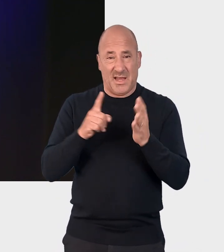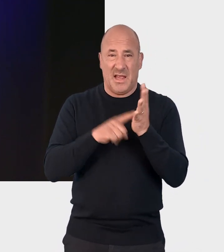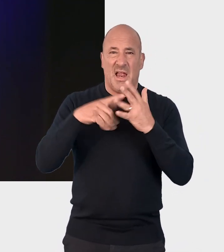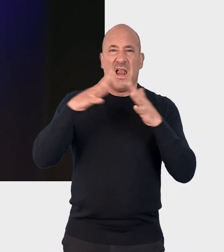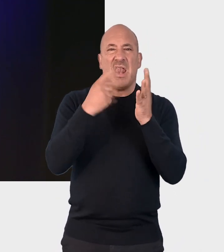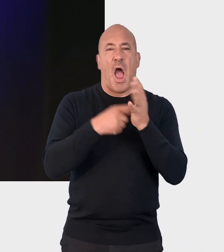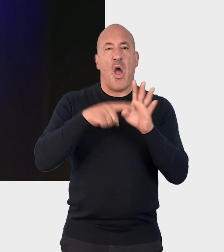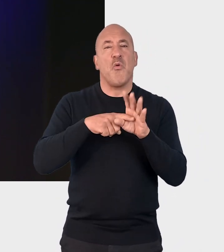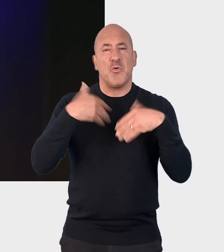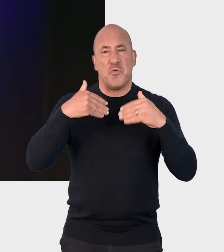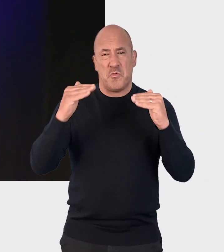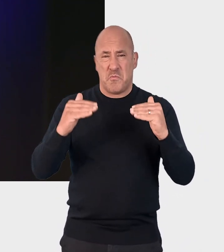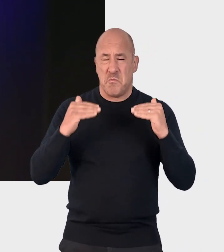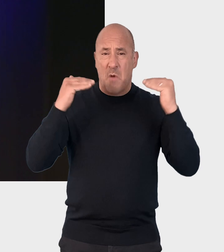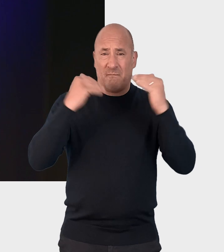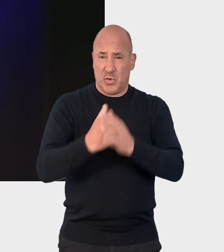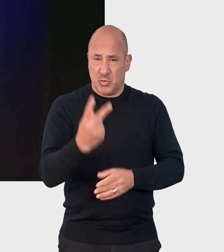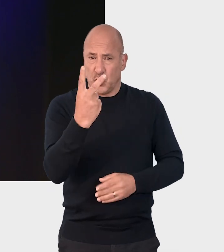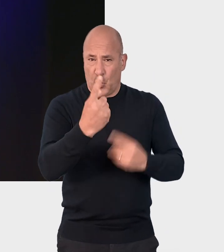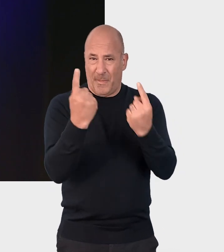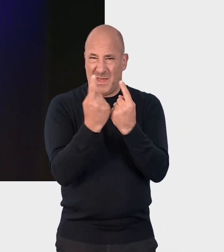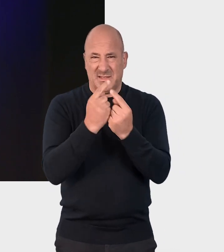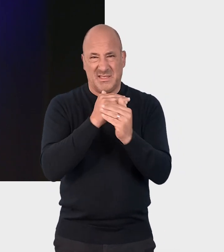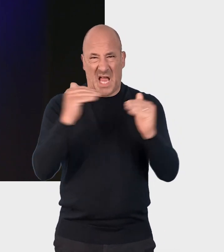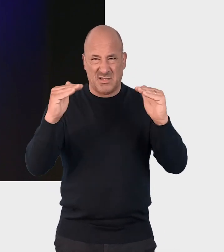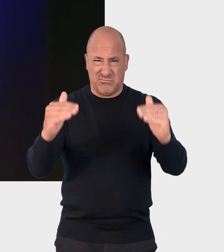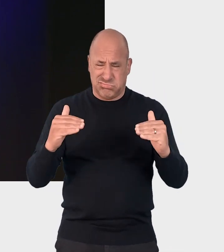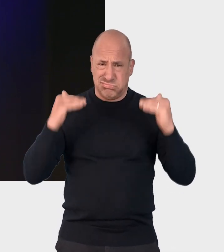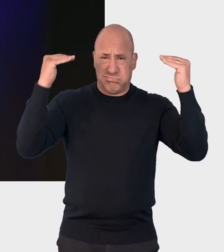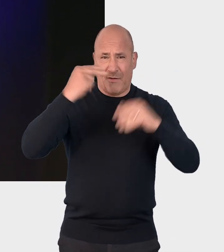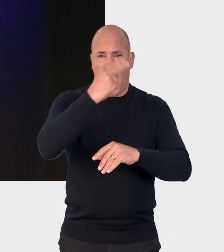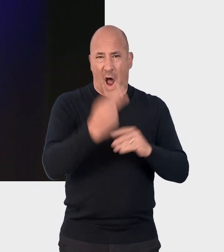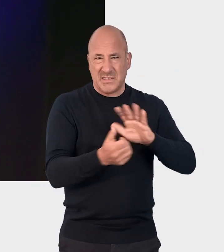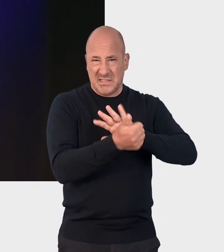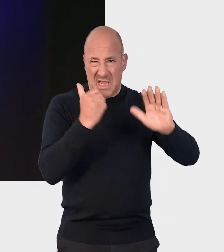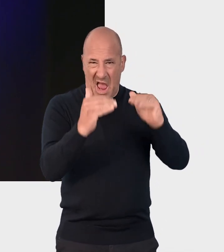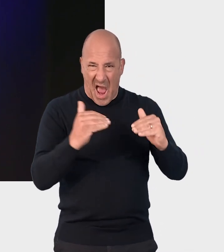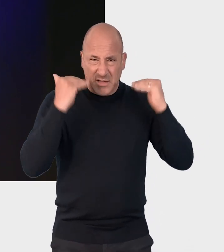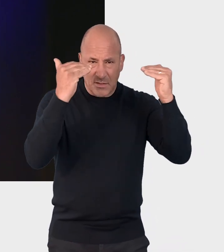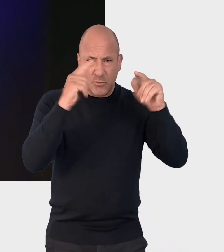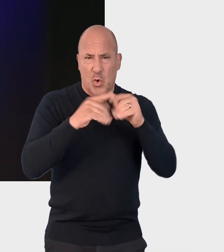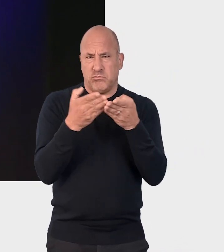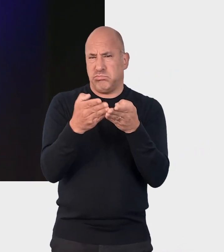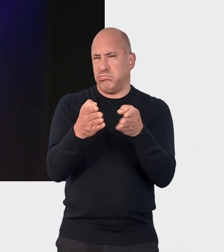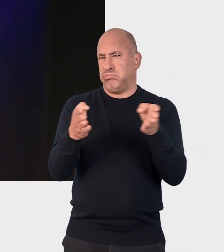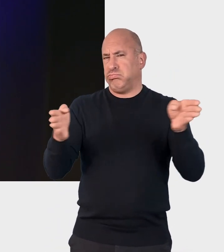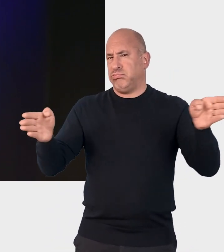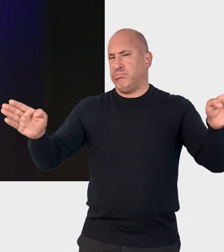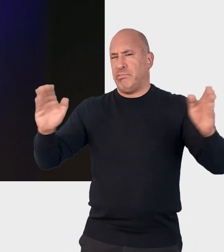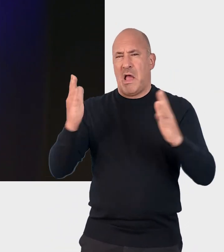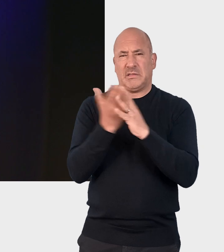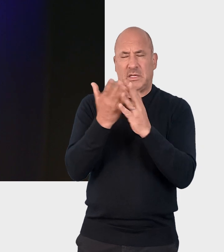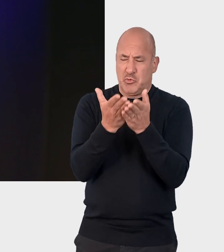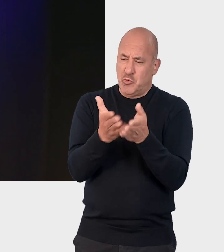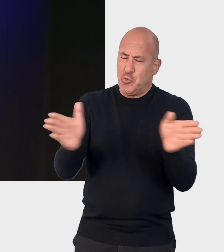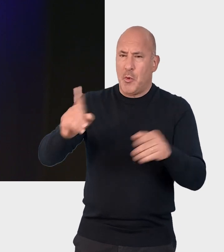day one, the Lowry has stood for and delivered two things: the highest standards of artistic excellence